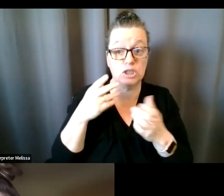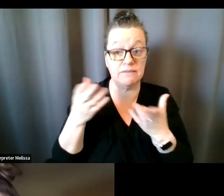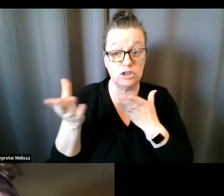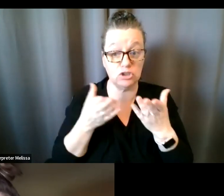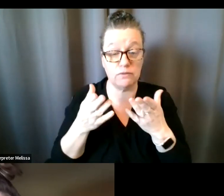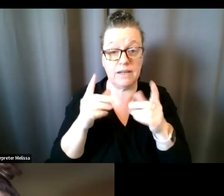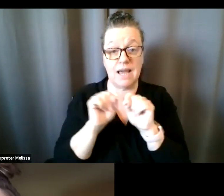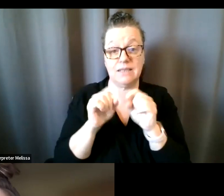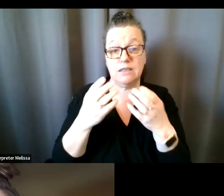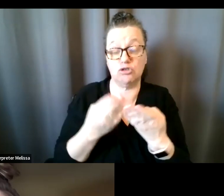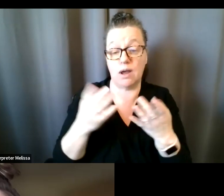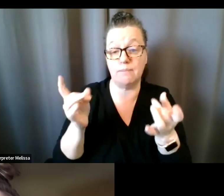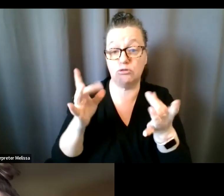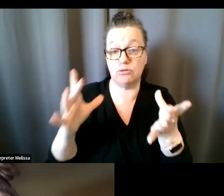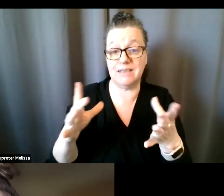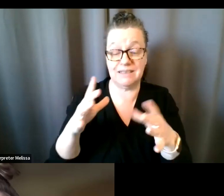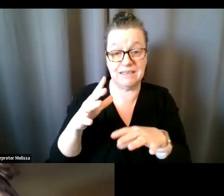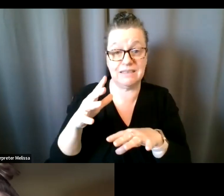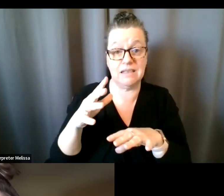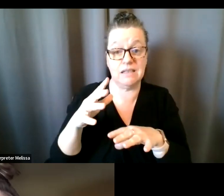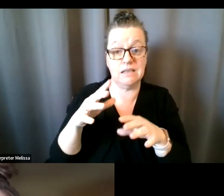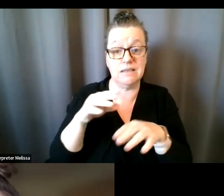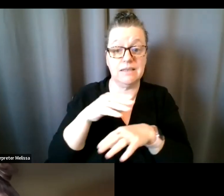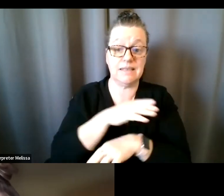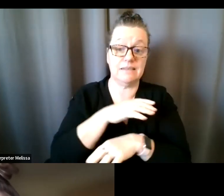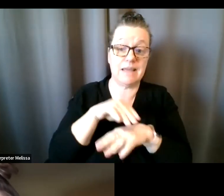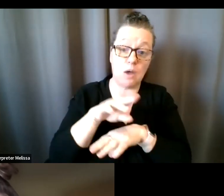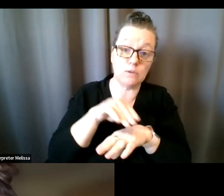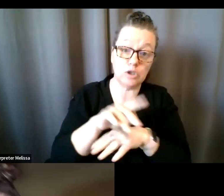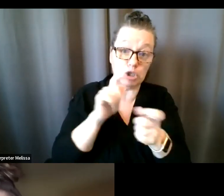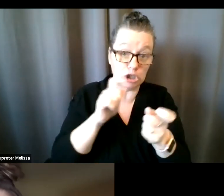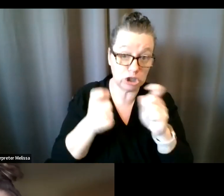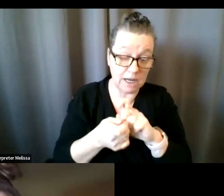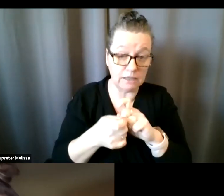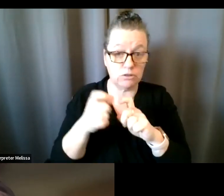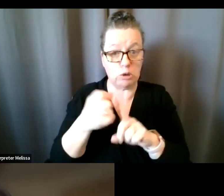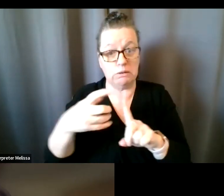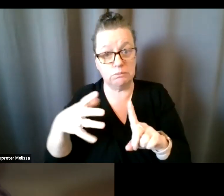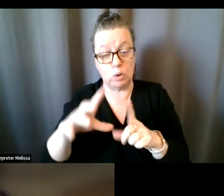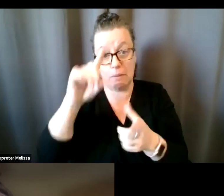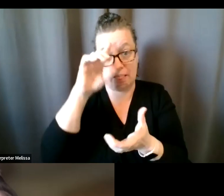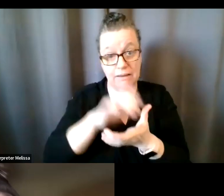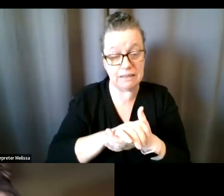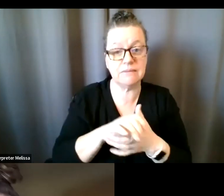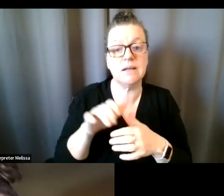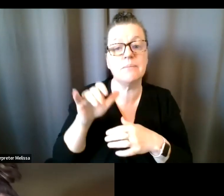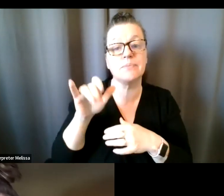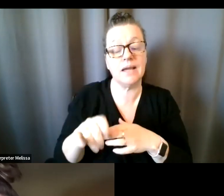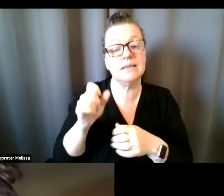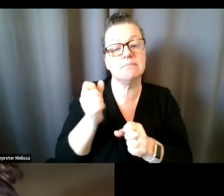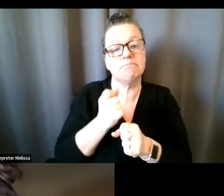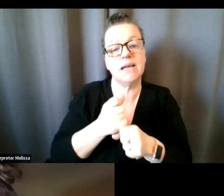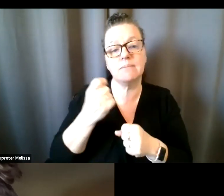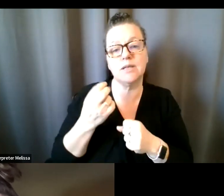as a tribal crisis counselor changed or expanded your beliefs about crisis response? My answer to that question was, it's made me realize